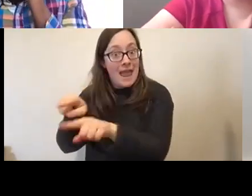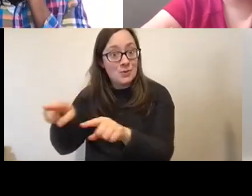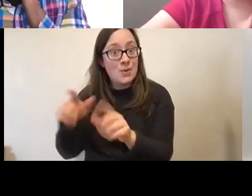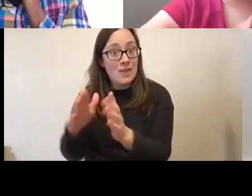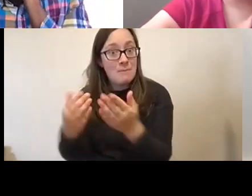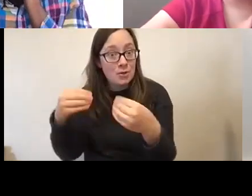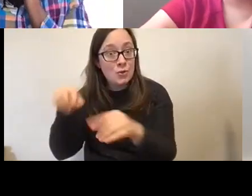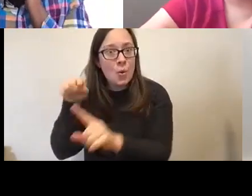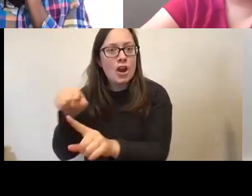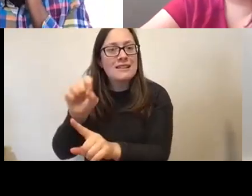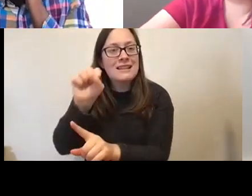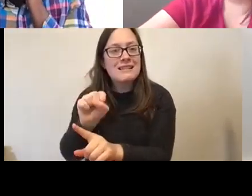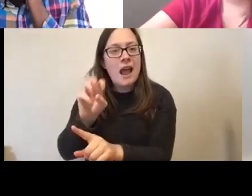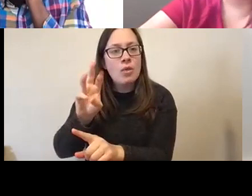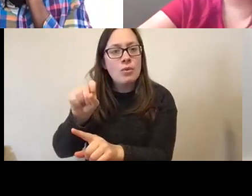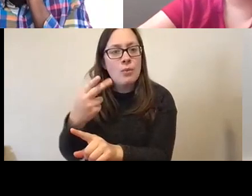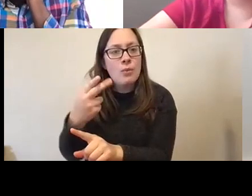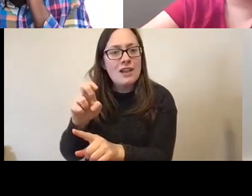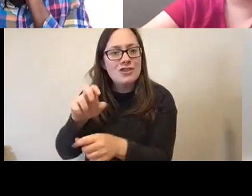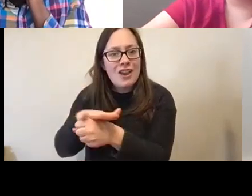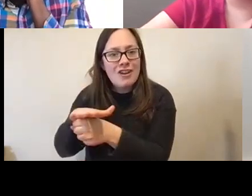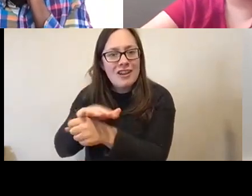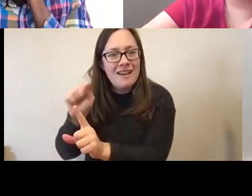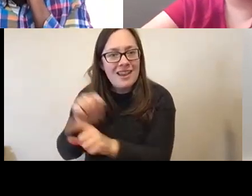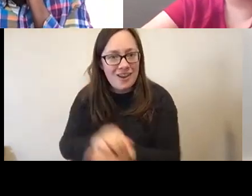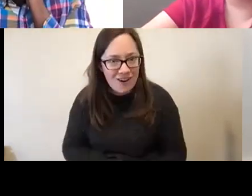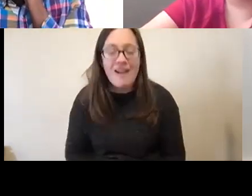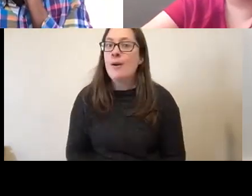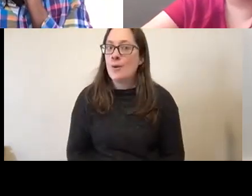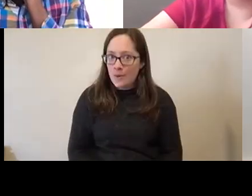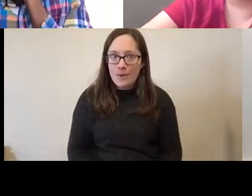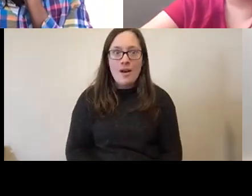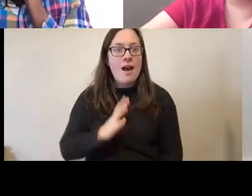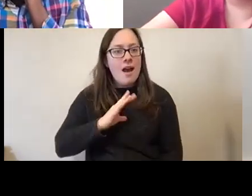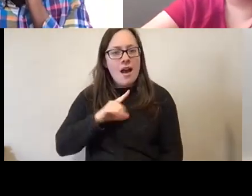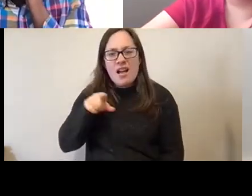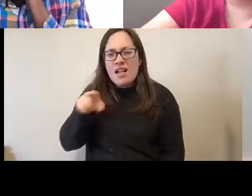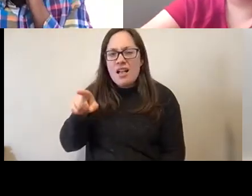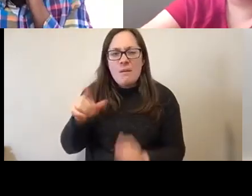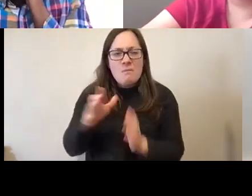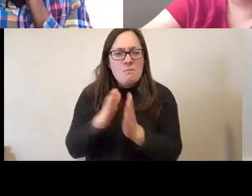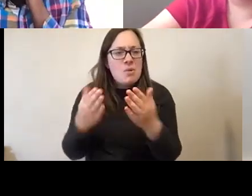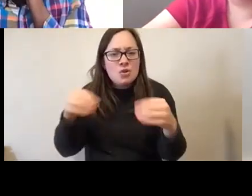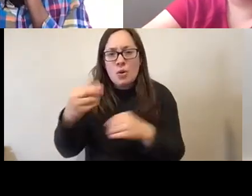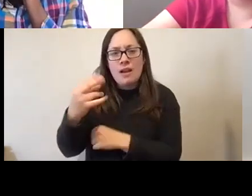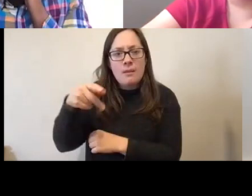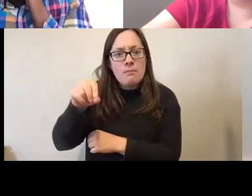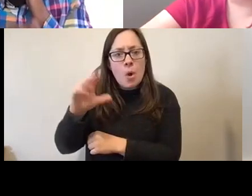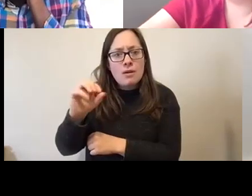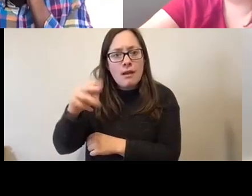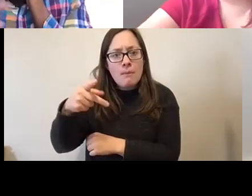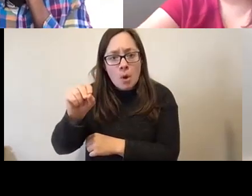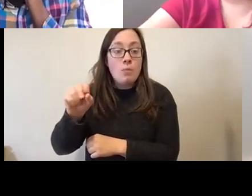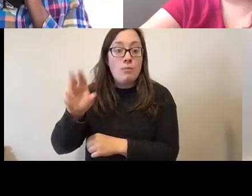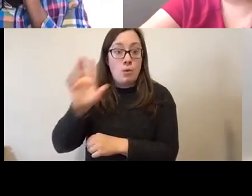they're in the South Wedge neighborhood. So they do a wonderful job of making sure there are books, Spanish, but